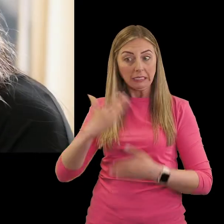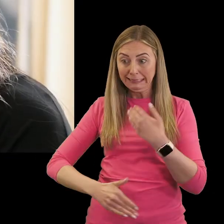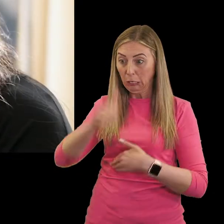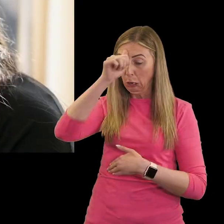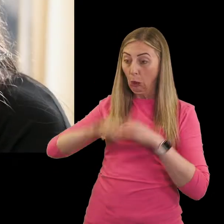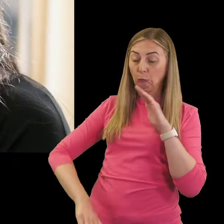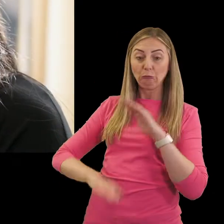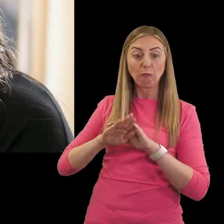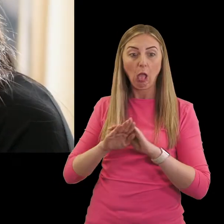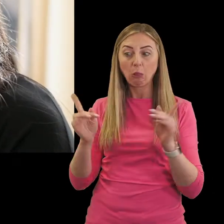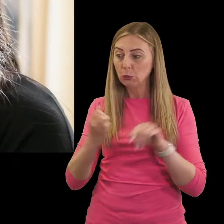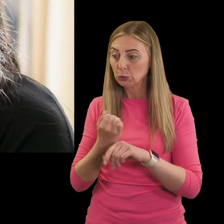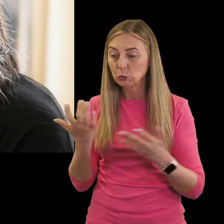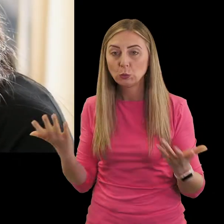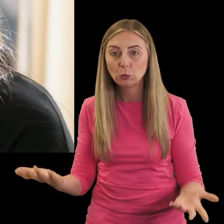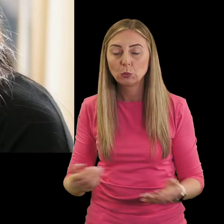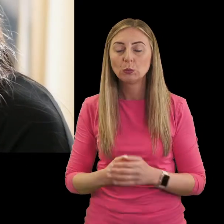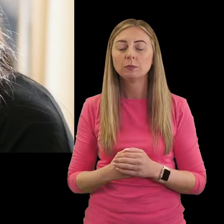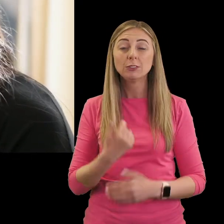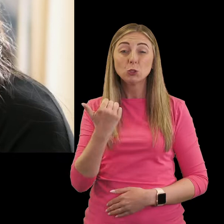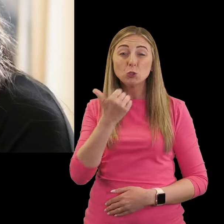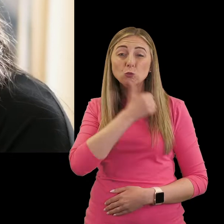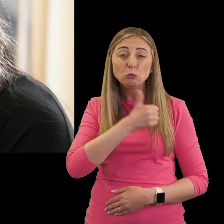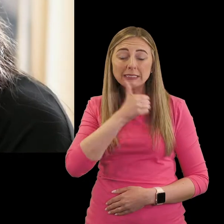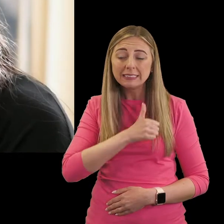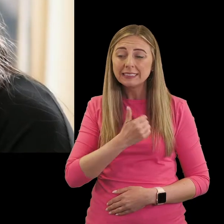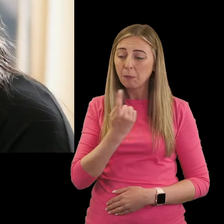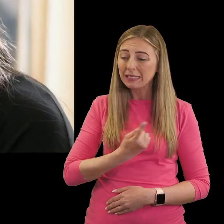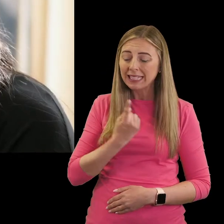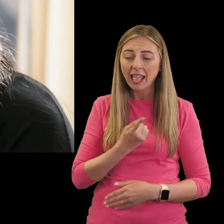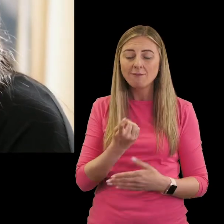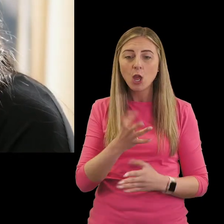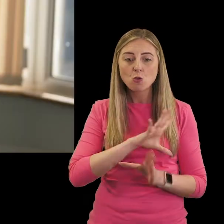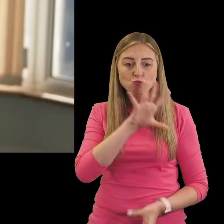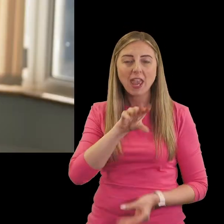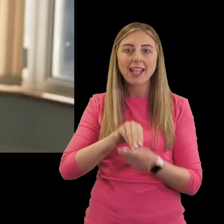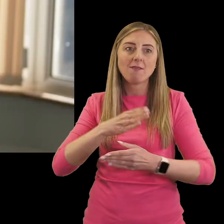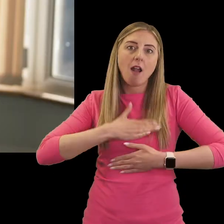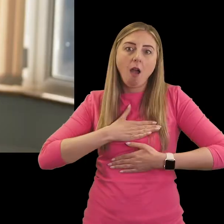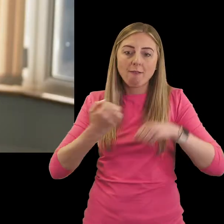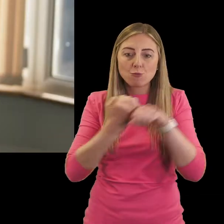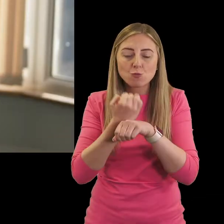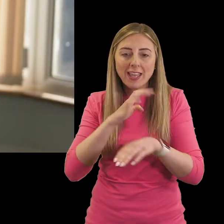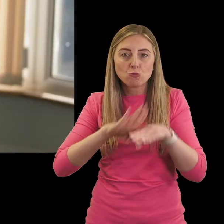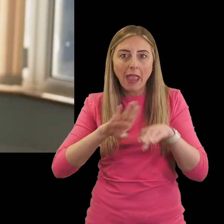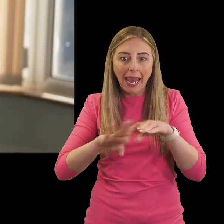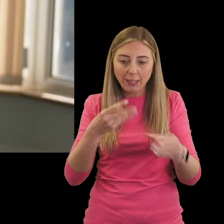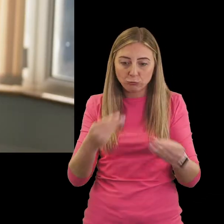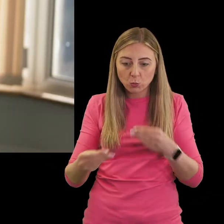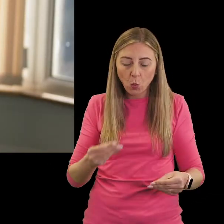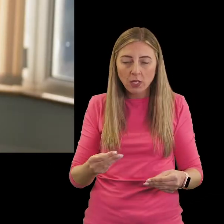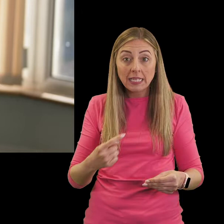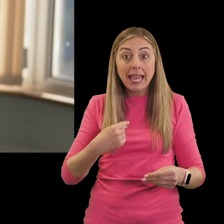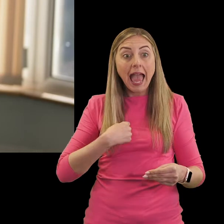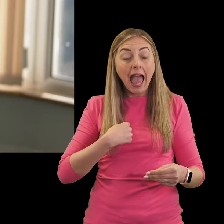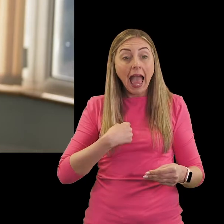I'm usually very creative and good at like making training resources that help people, but when I started to do that to